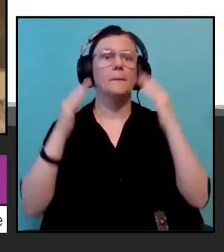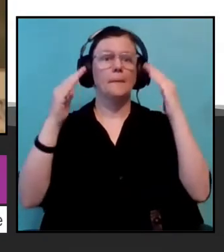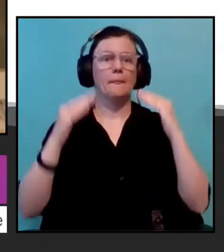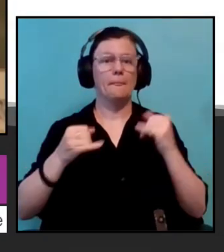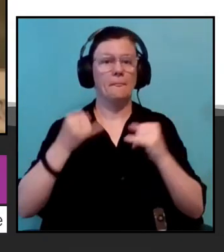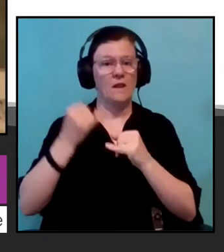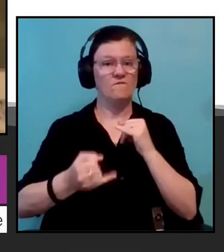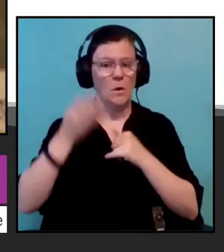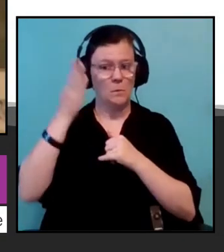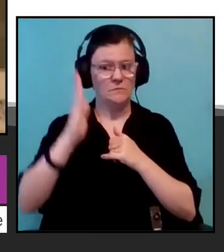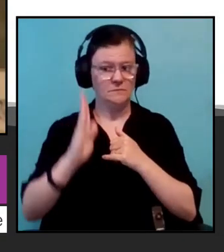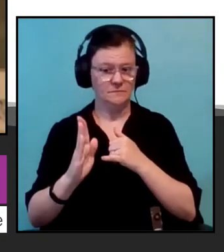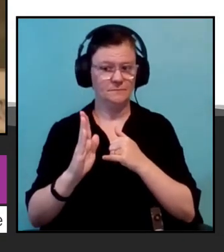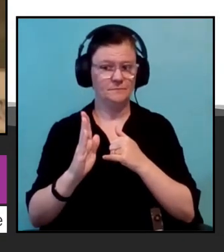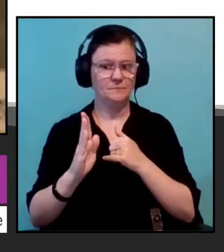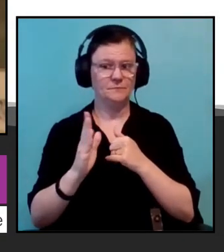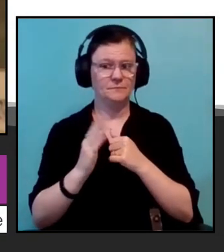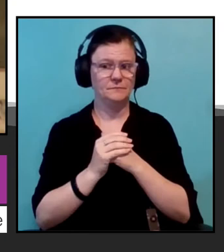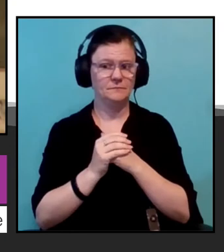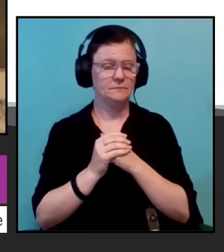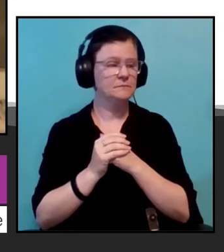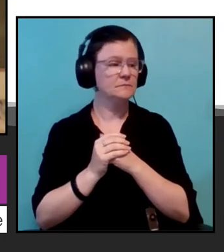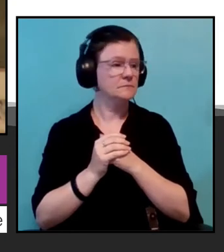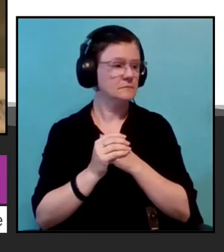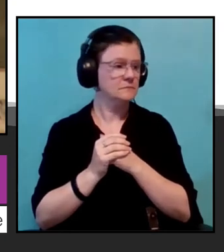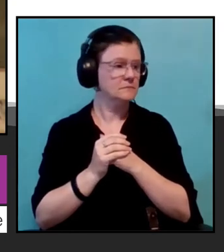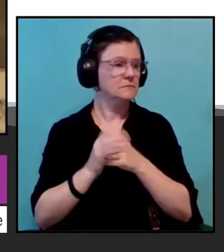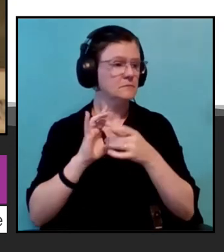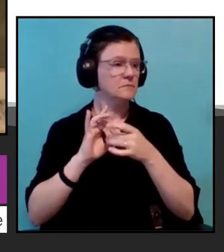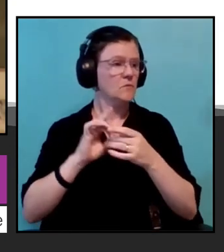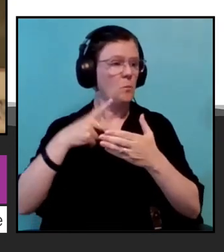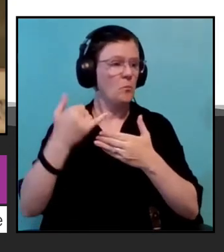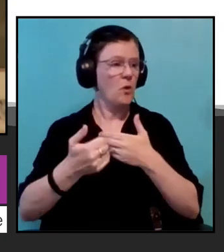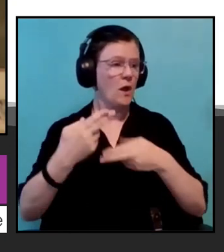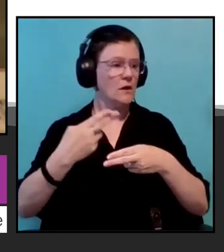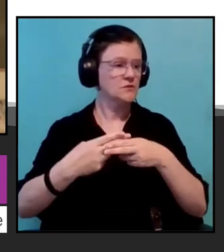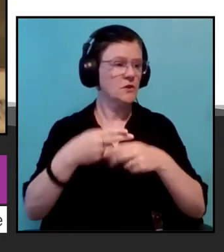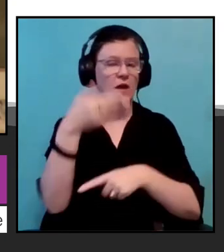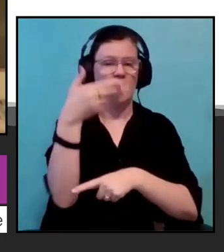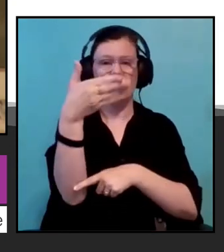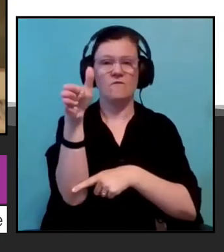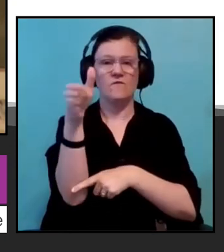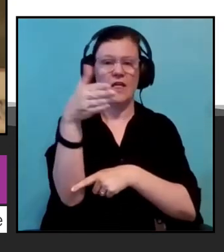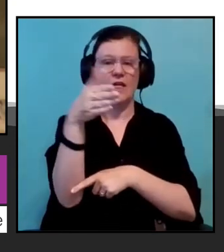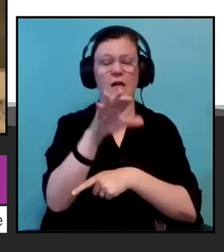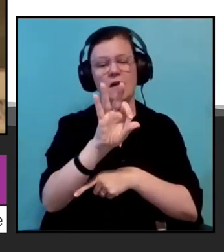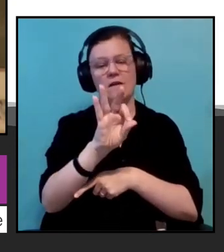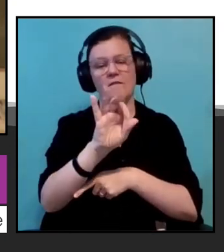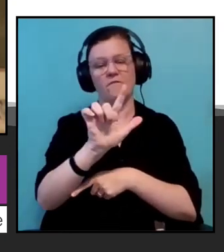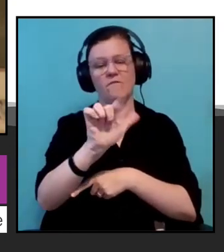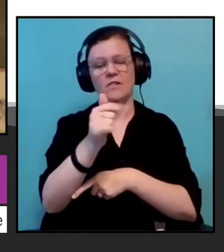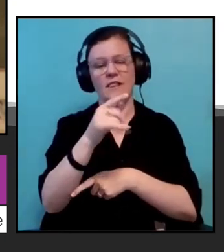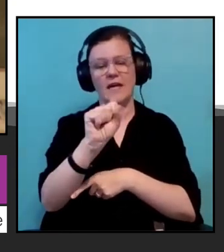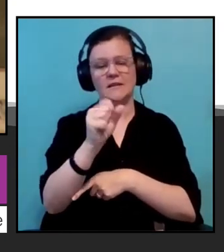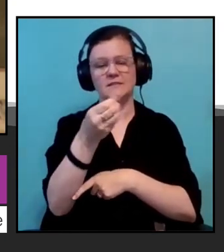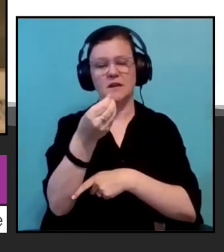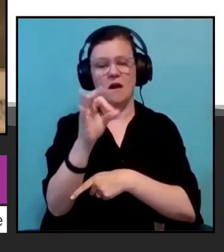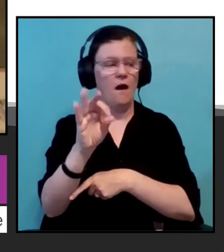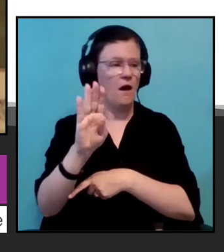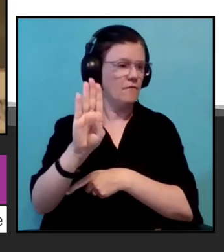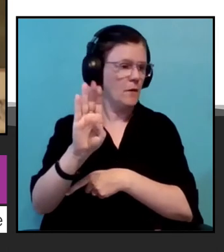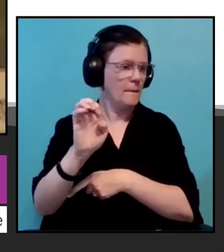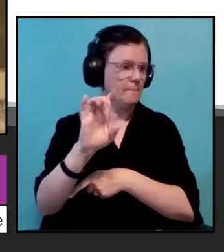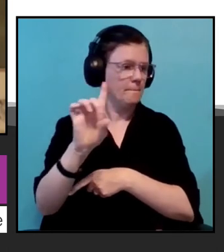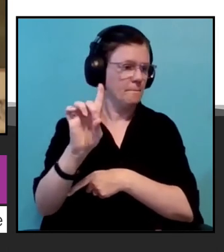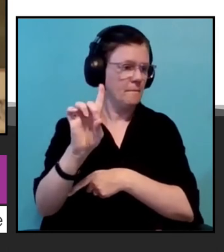final presentation for the night. And that presentation is around a project titled Flags of Bed-Stuy. So the work explores the